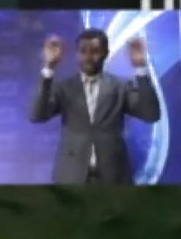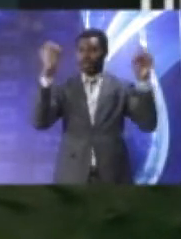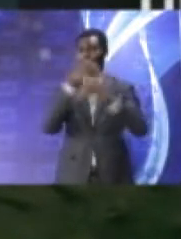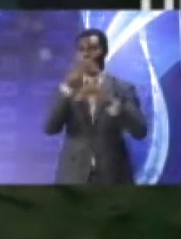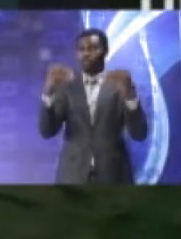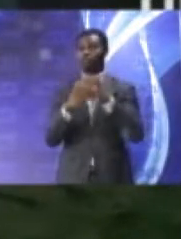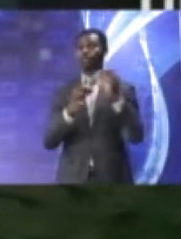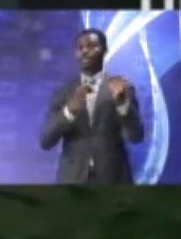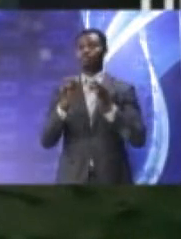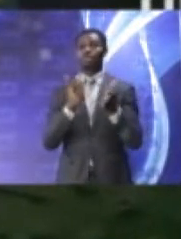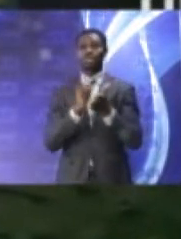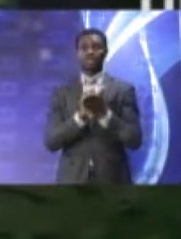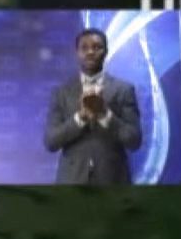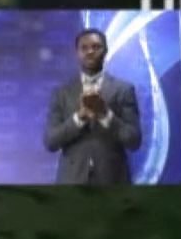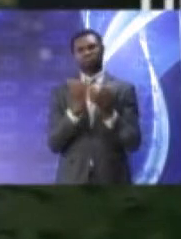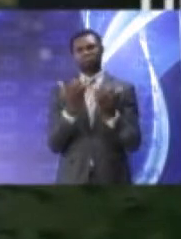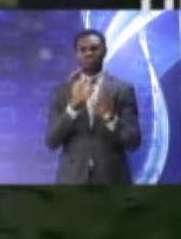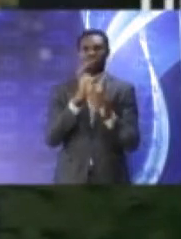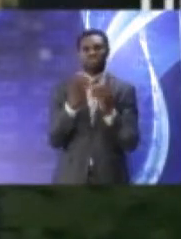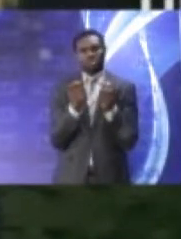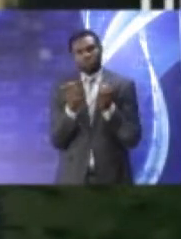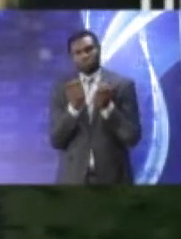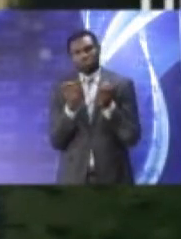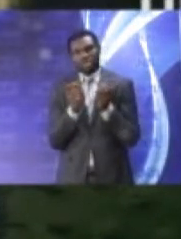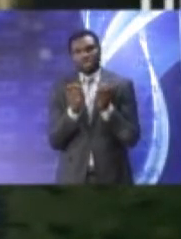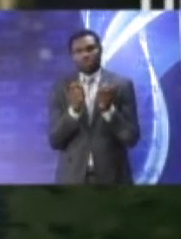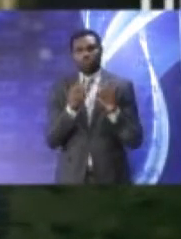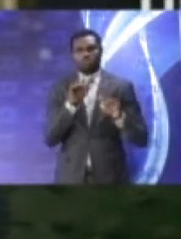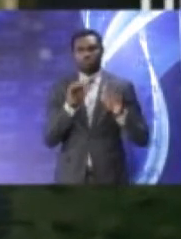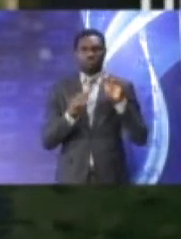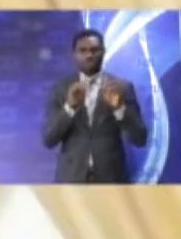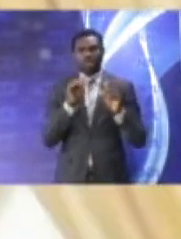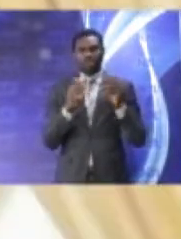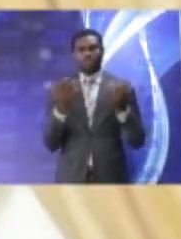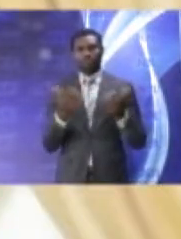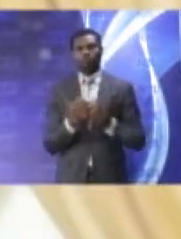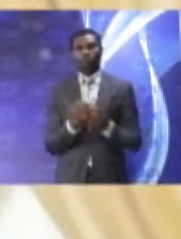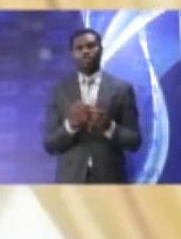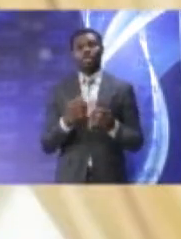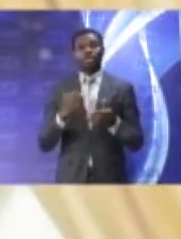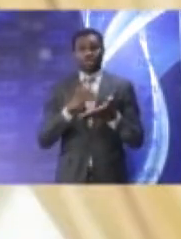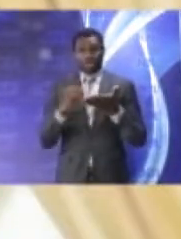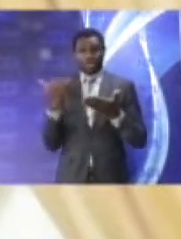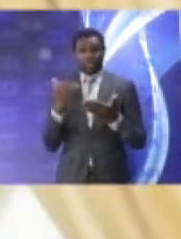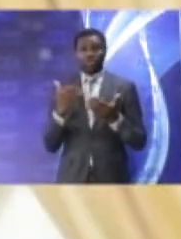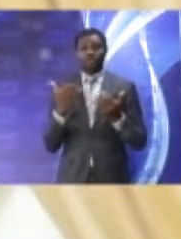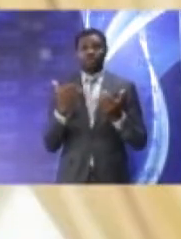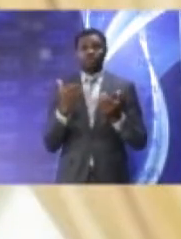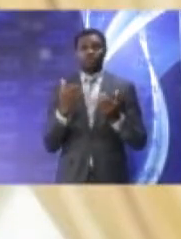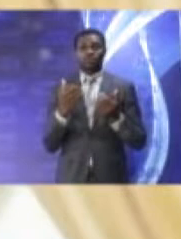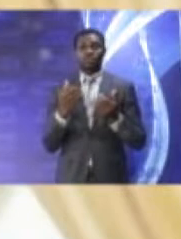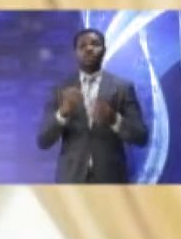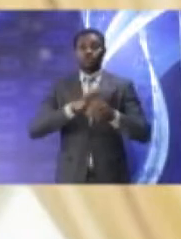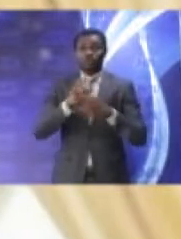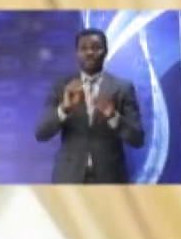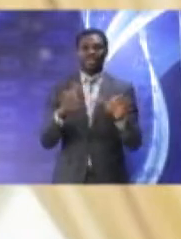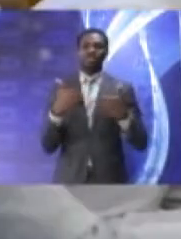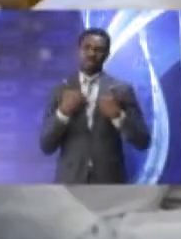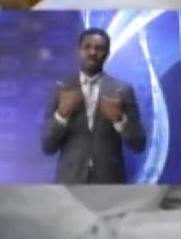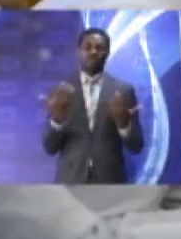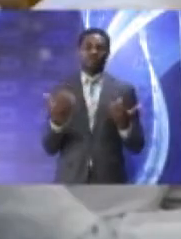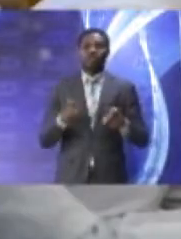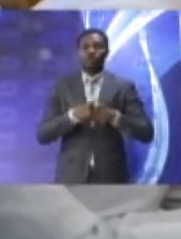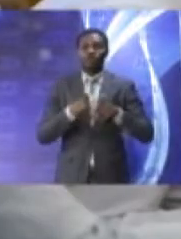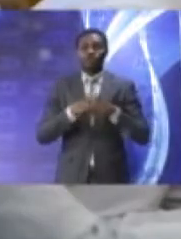her condition is stable. Last week, Zelenska said she had tested positive for COVID-19, while her